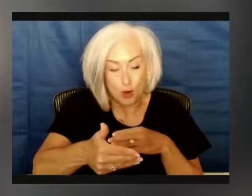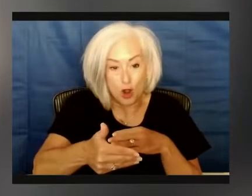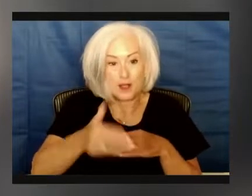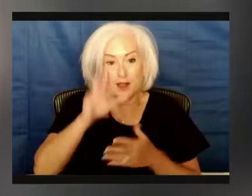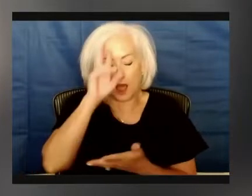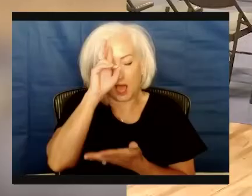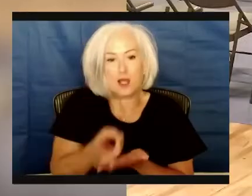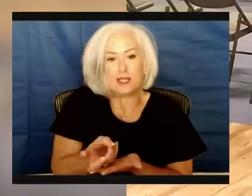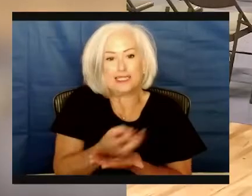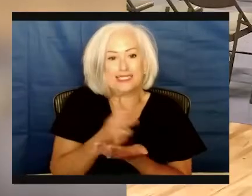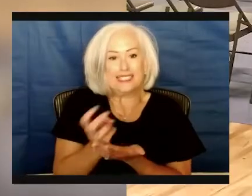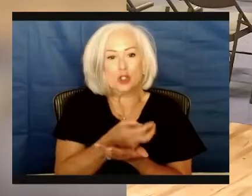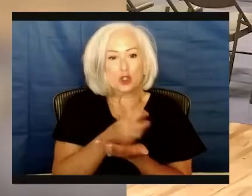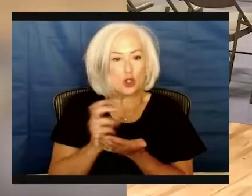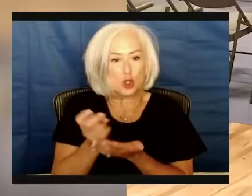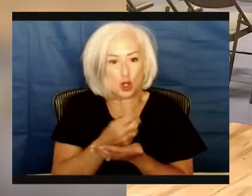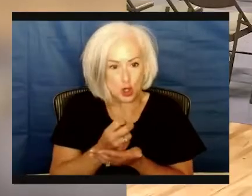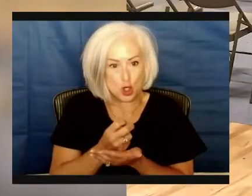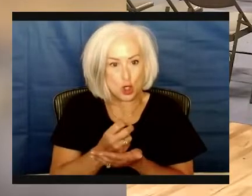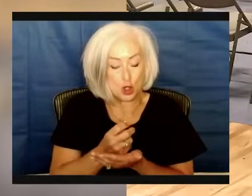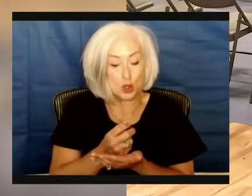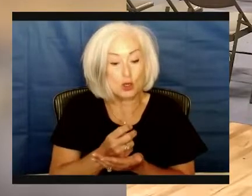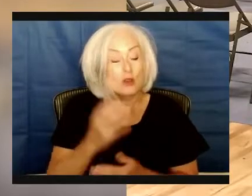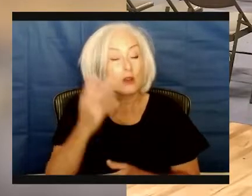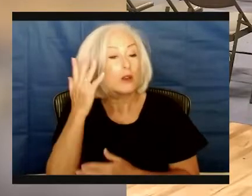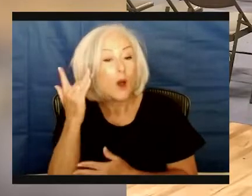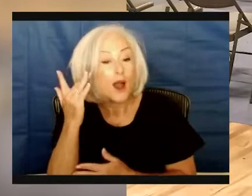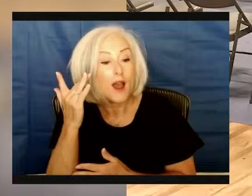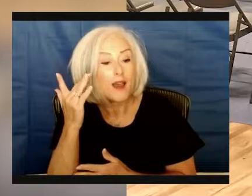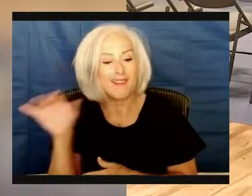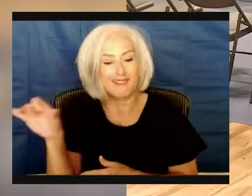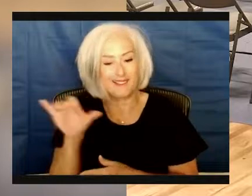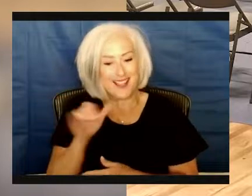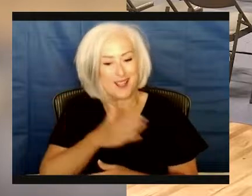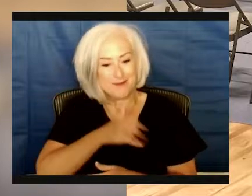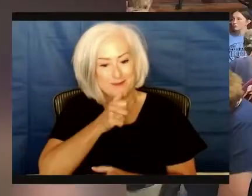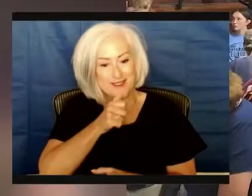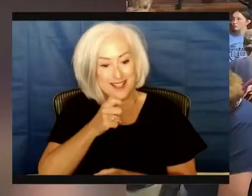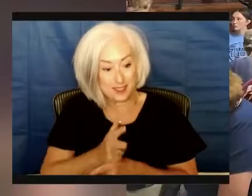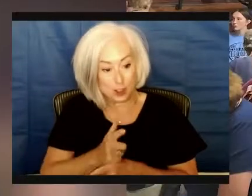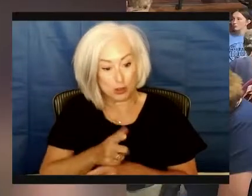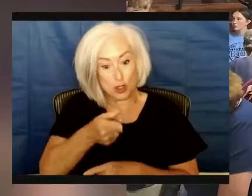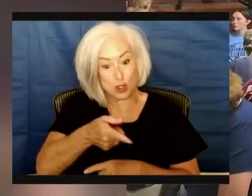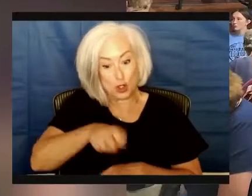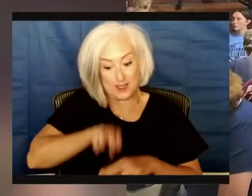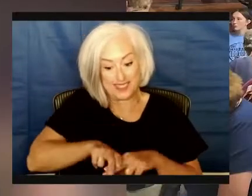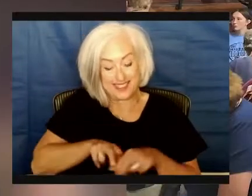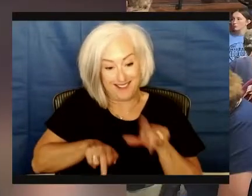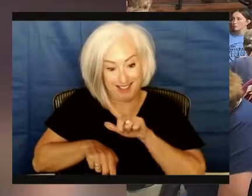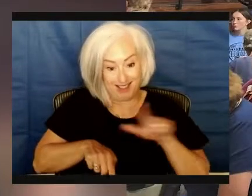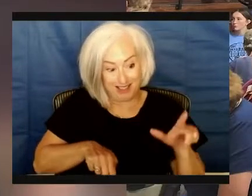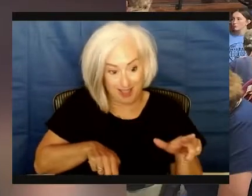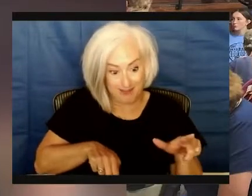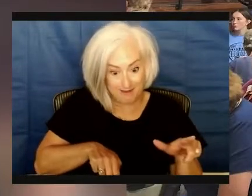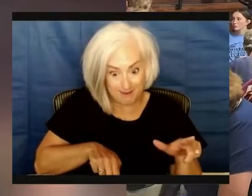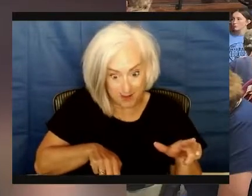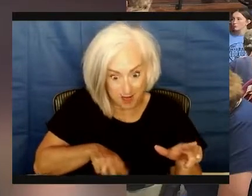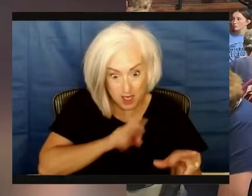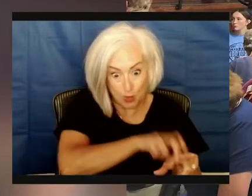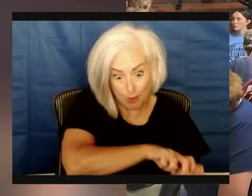how she, again, if you're on the left side of the train, like my sister, you were thrown and you very likely to hit your head.